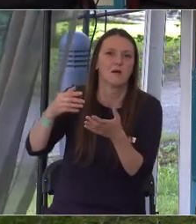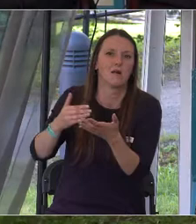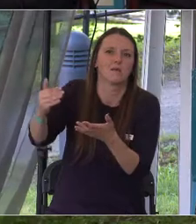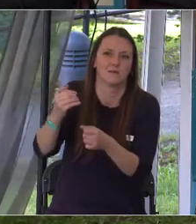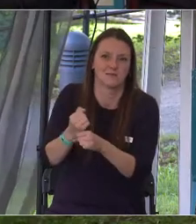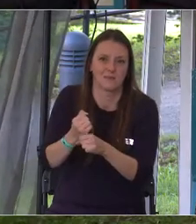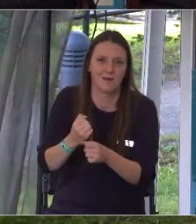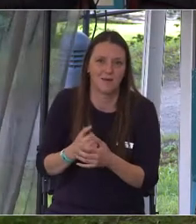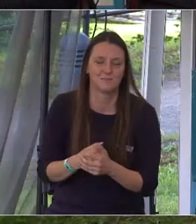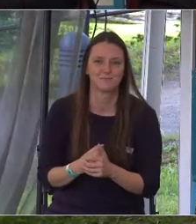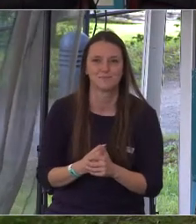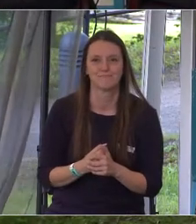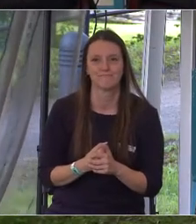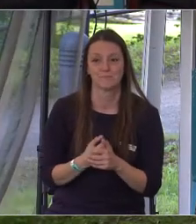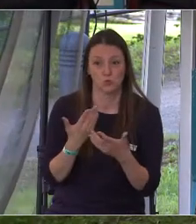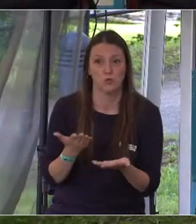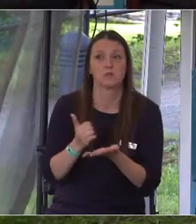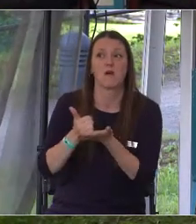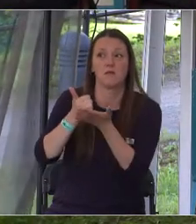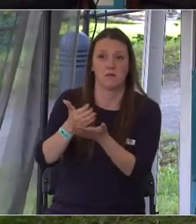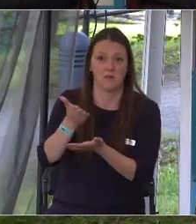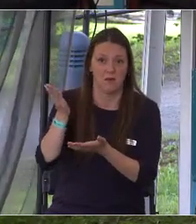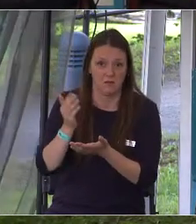to help these people?